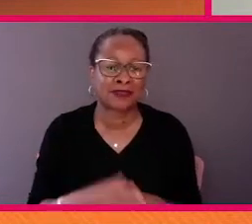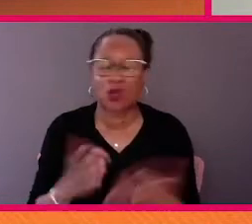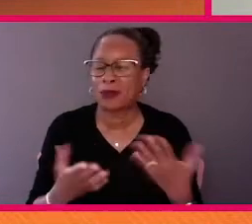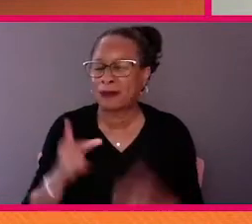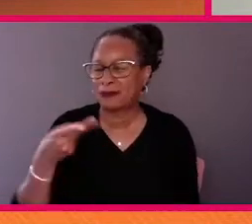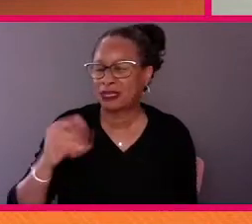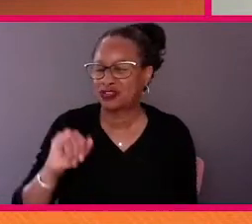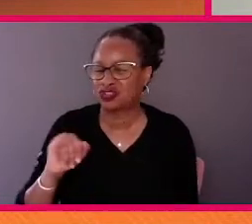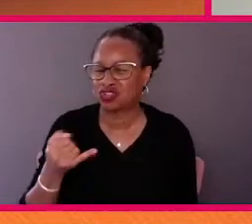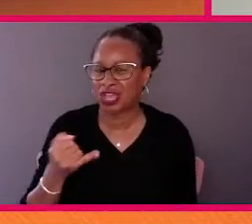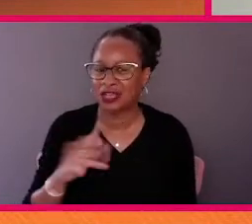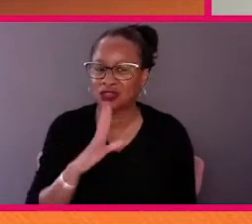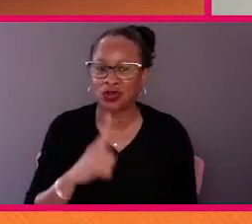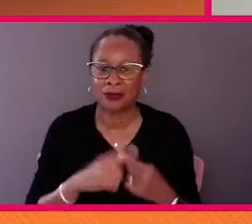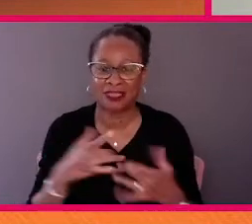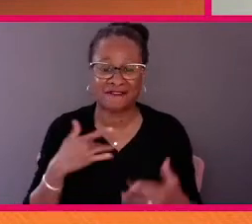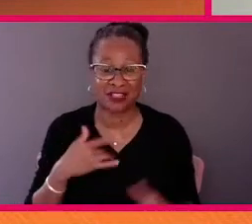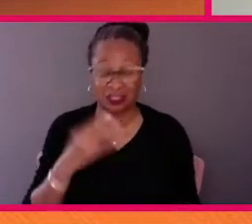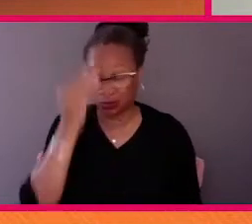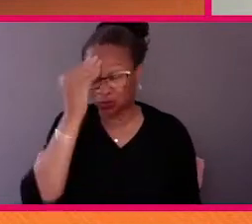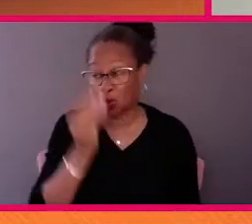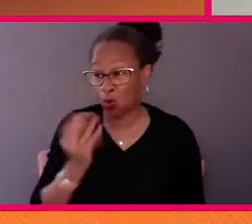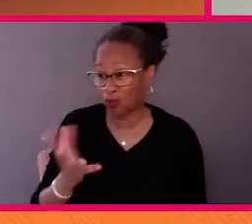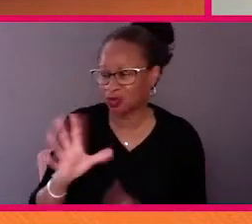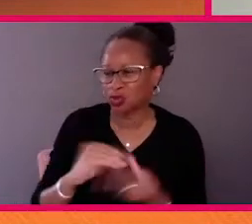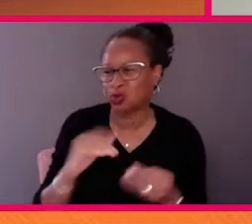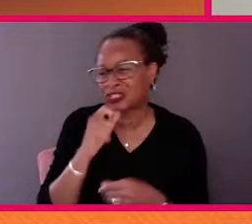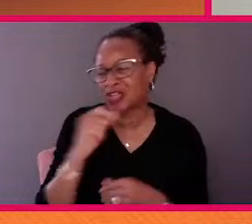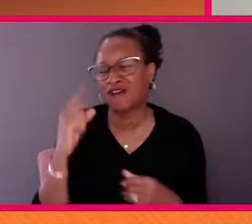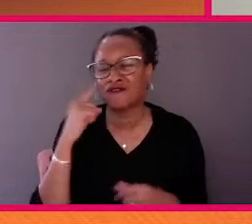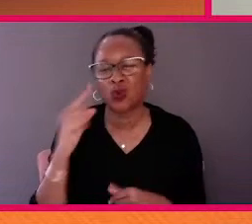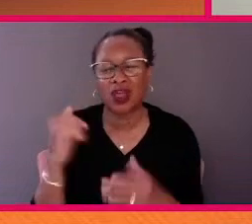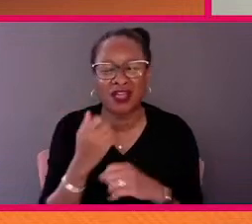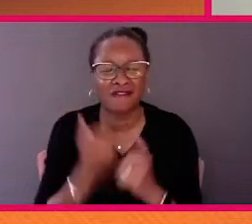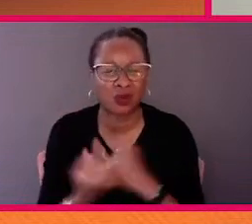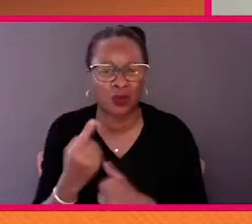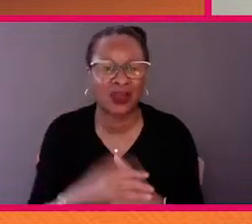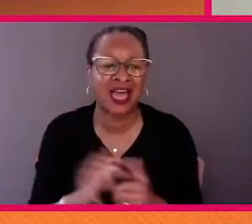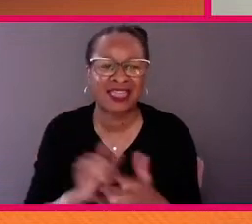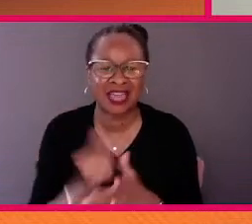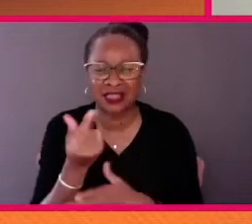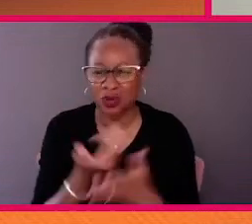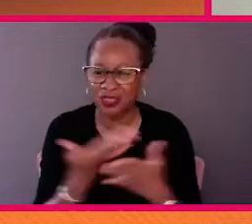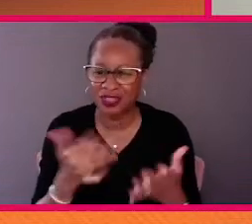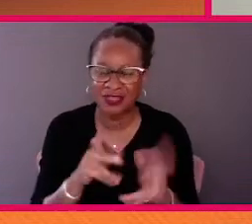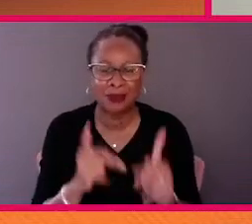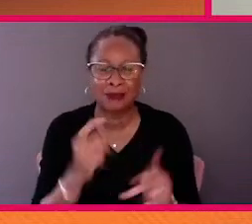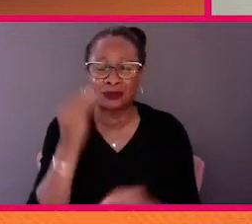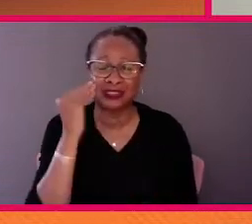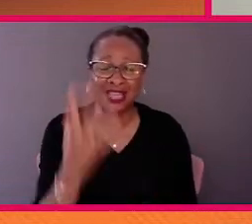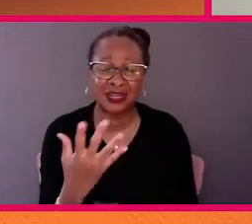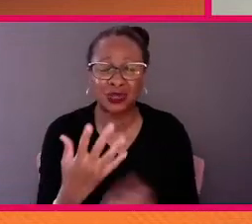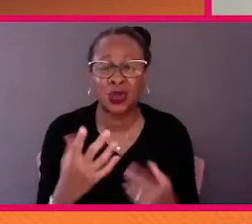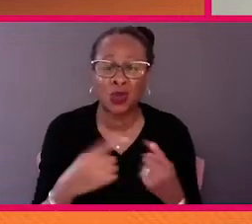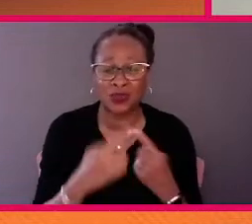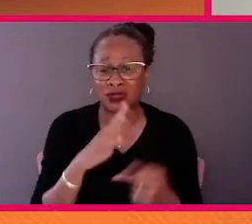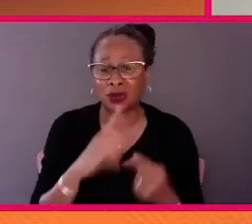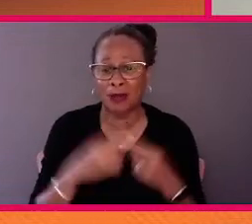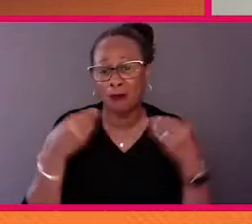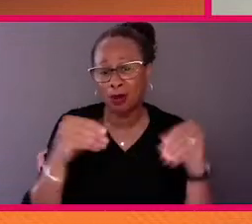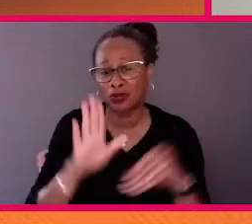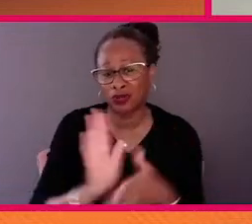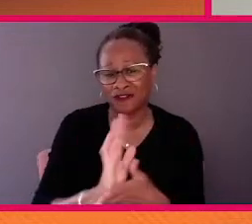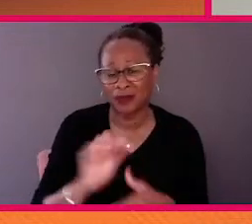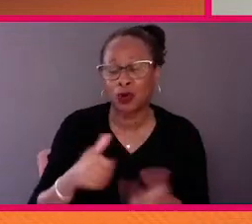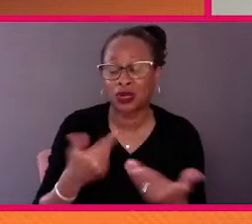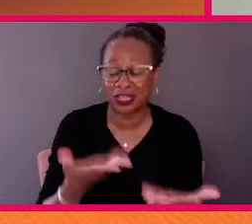sort of the feeling of being told your story isn't for everybody and how that, and those like little things that people say to you when they talk about marketing your film or giving you money for your